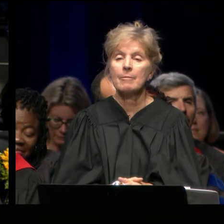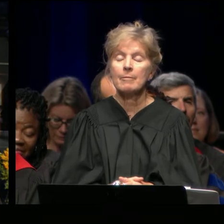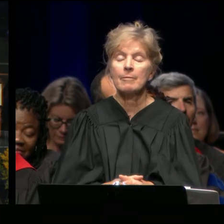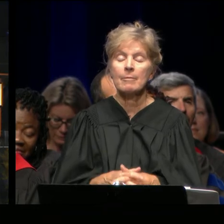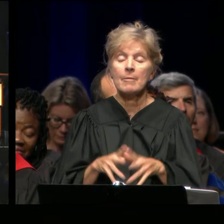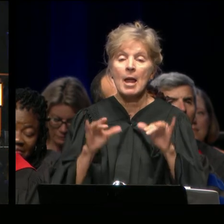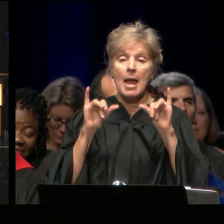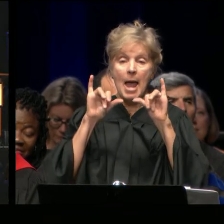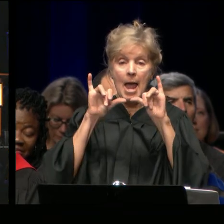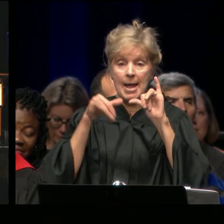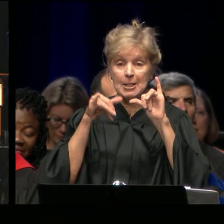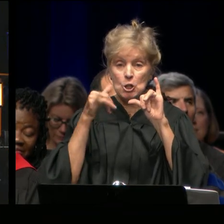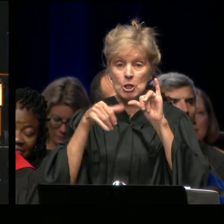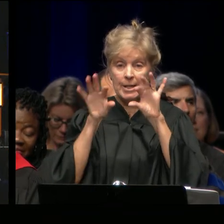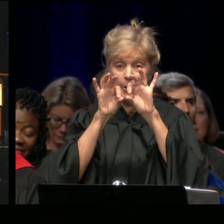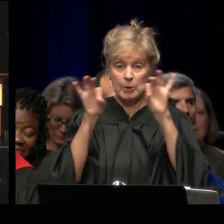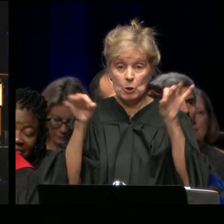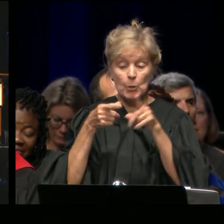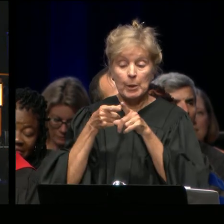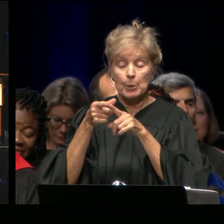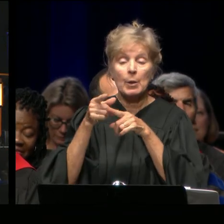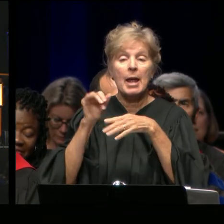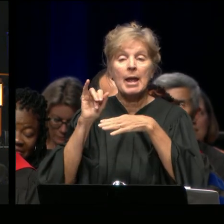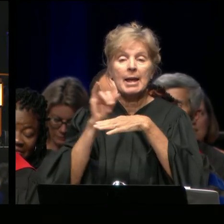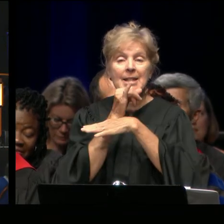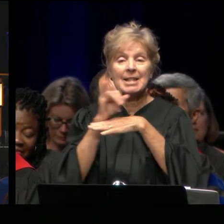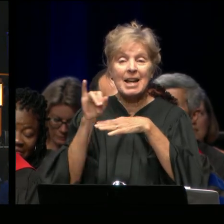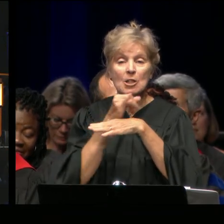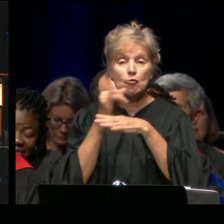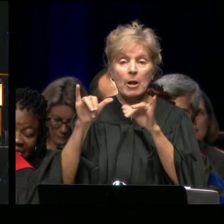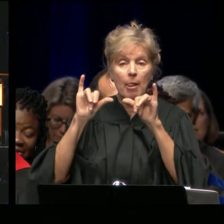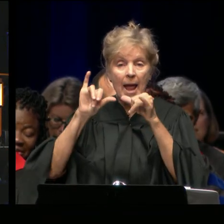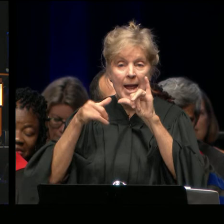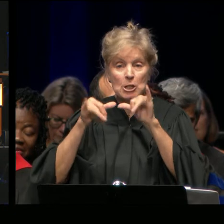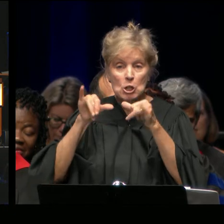Bachelor of Engineering in Industrial Engineering.